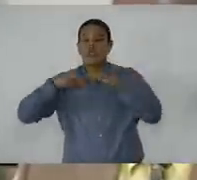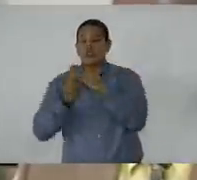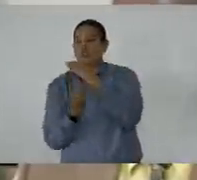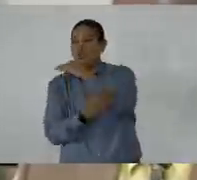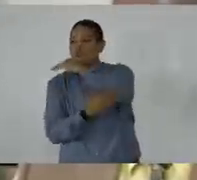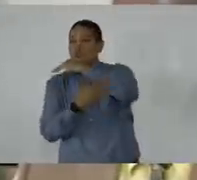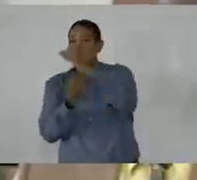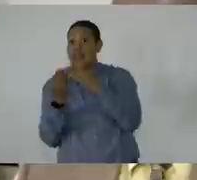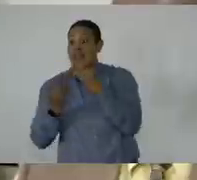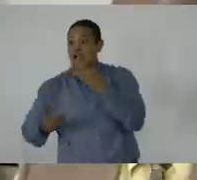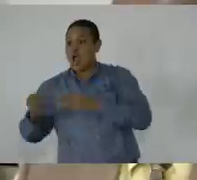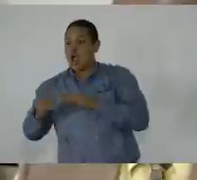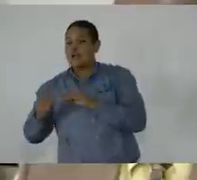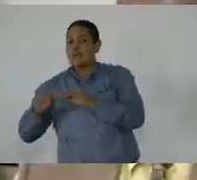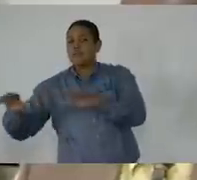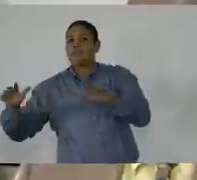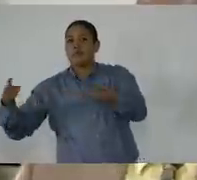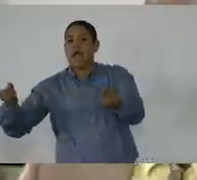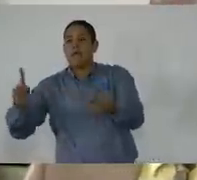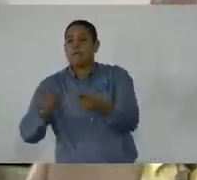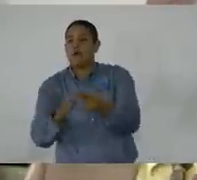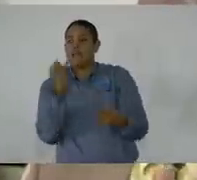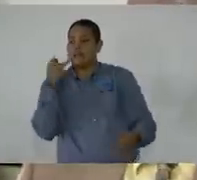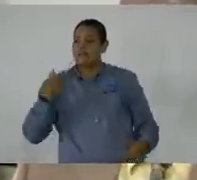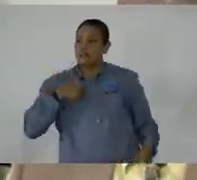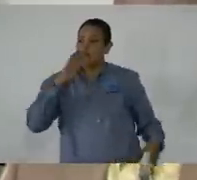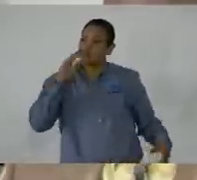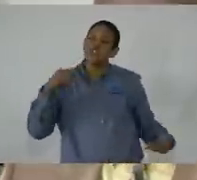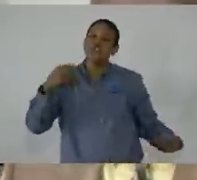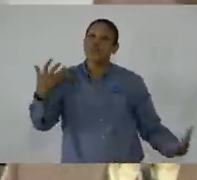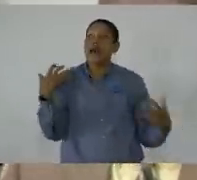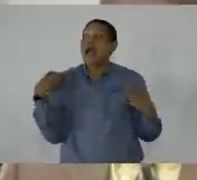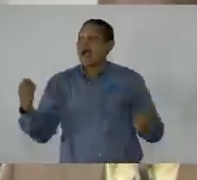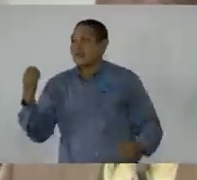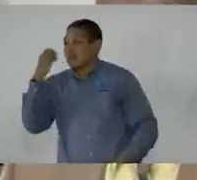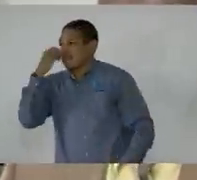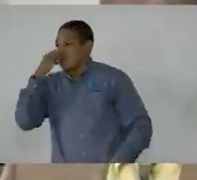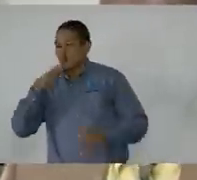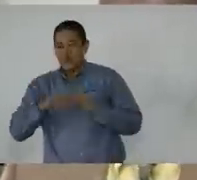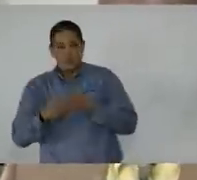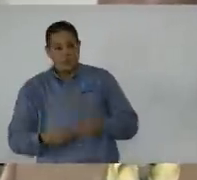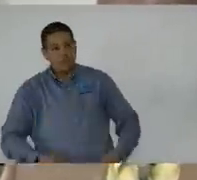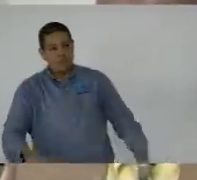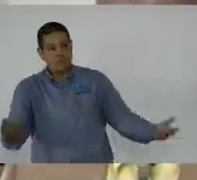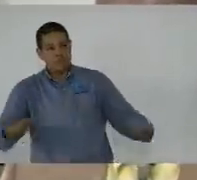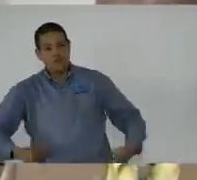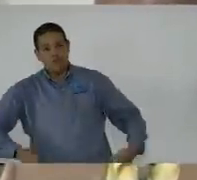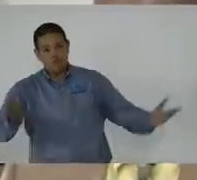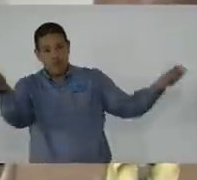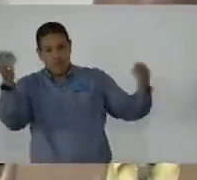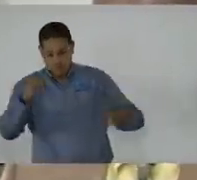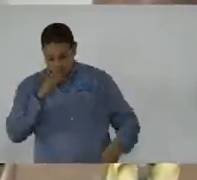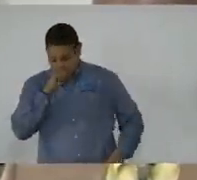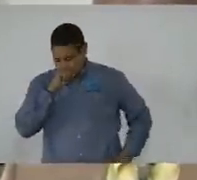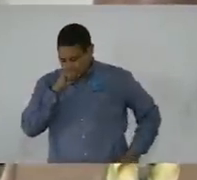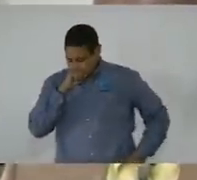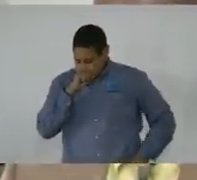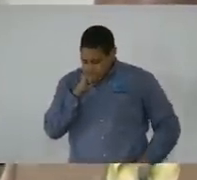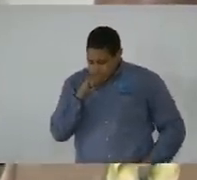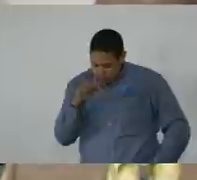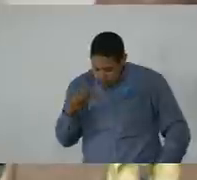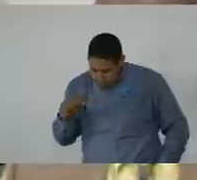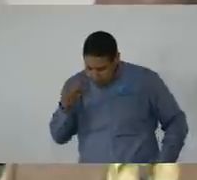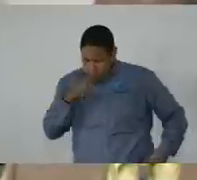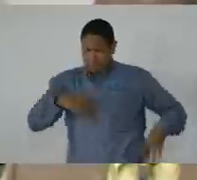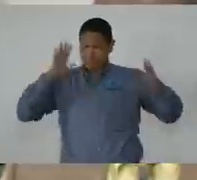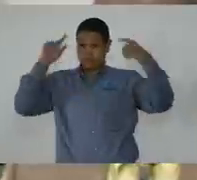economy and if we're going to supply healthy food to the country. Madam Speaker, this